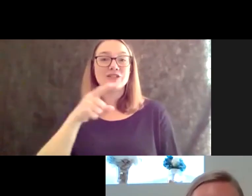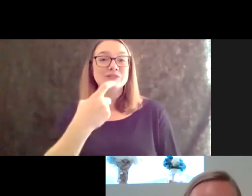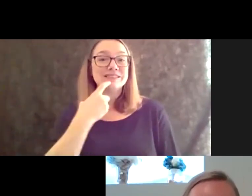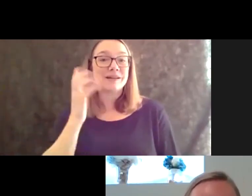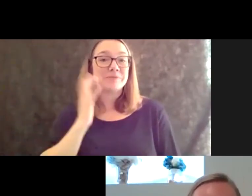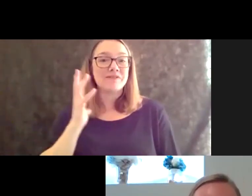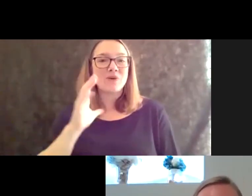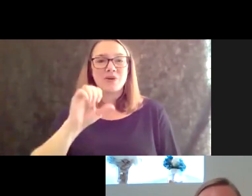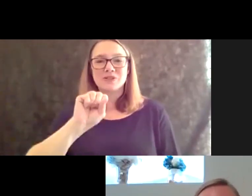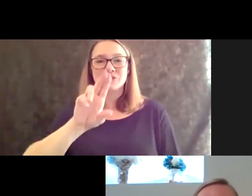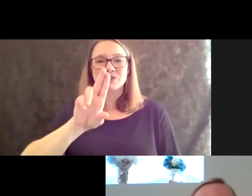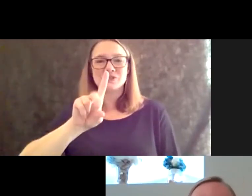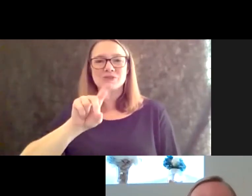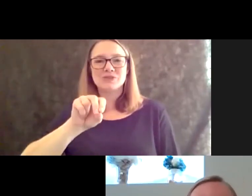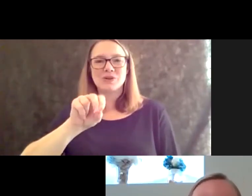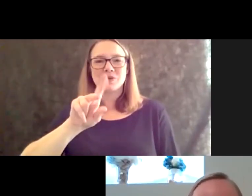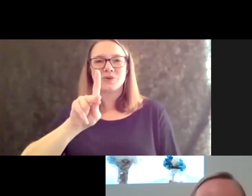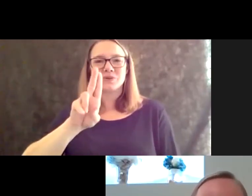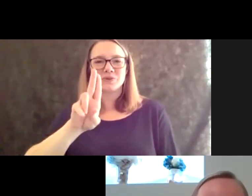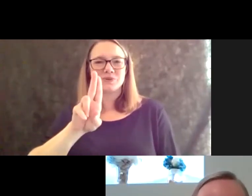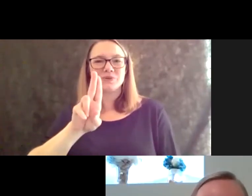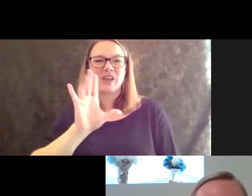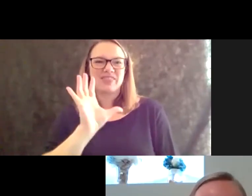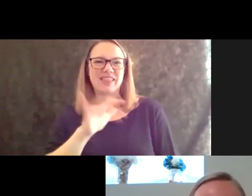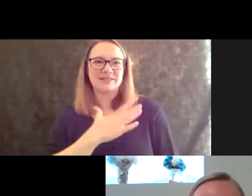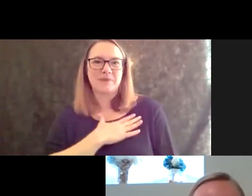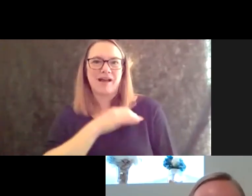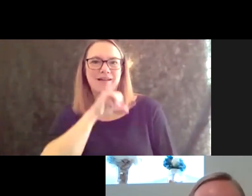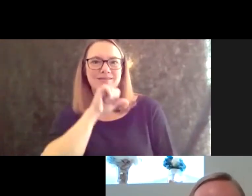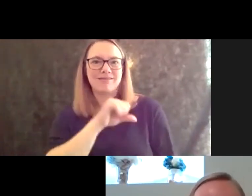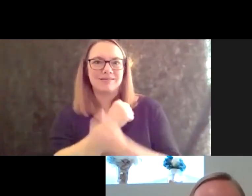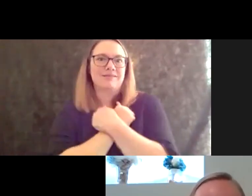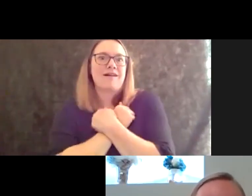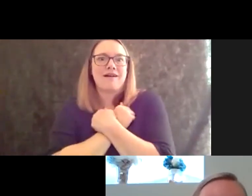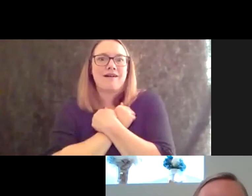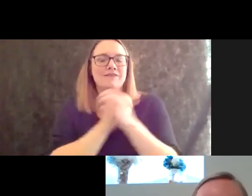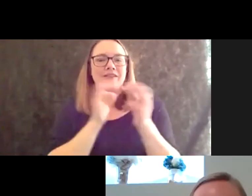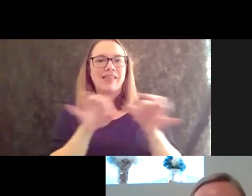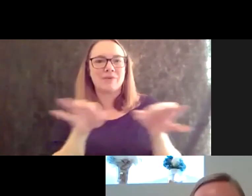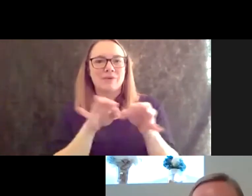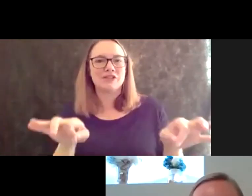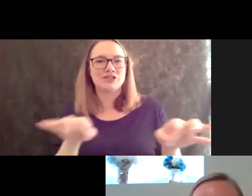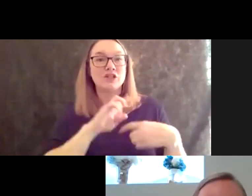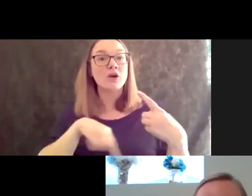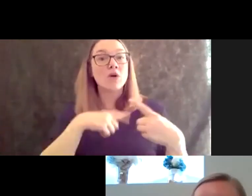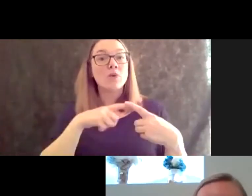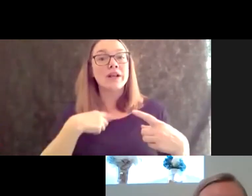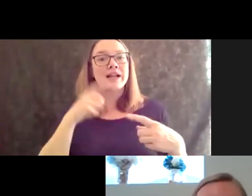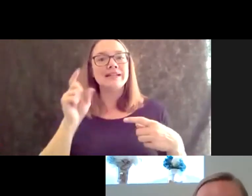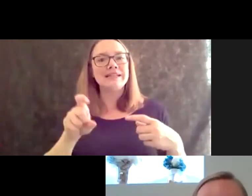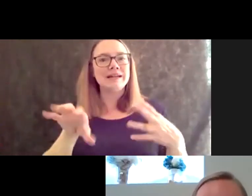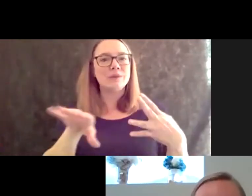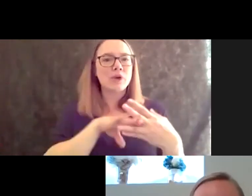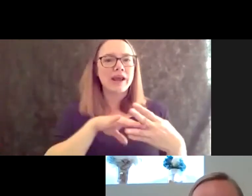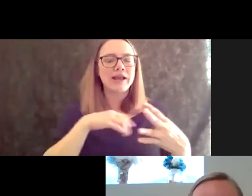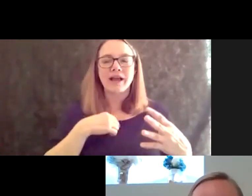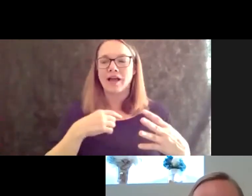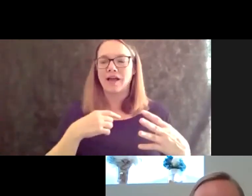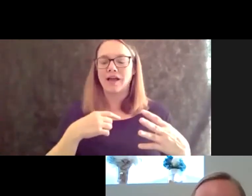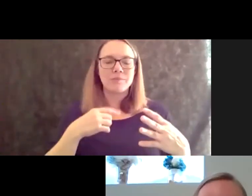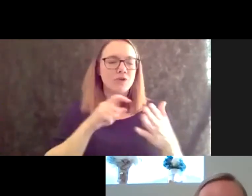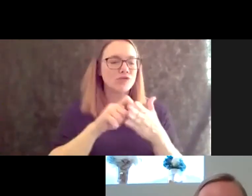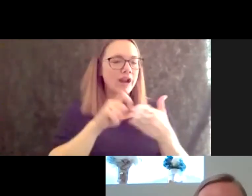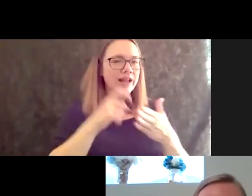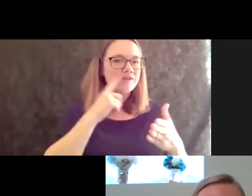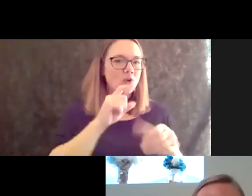right now. Because when I need a break, I always find like I'm writing something for work or whether it be, and I'm like,